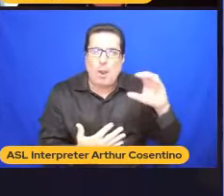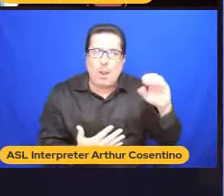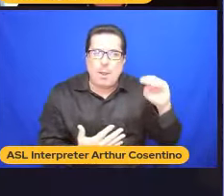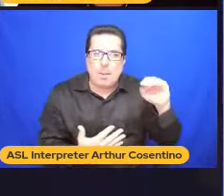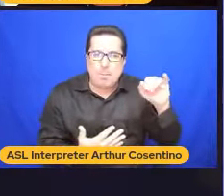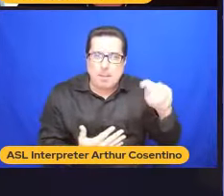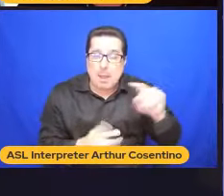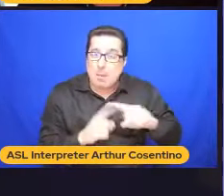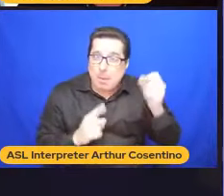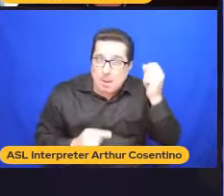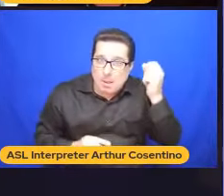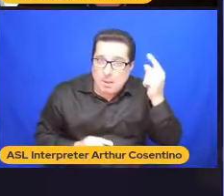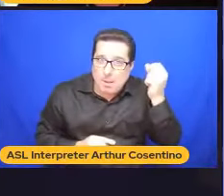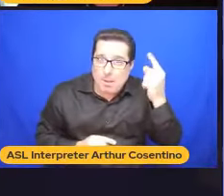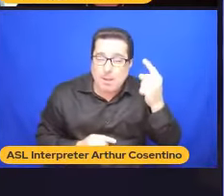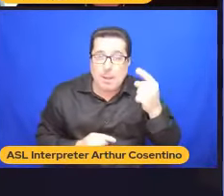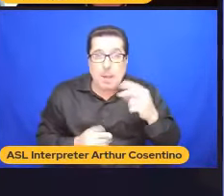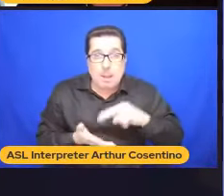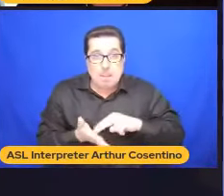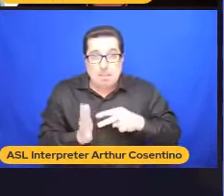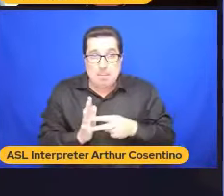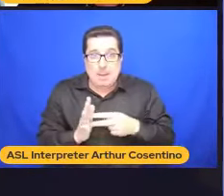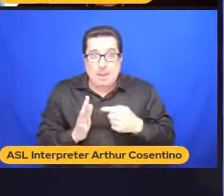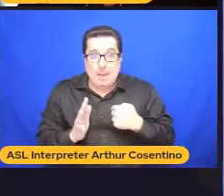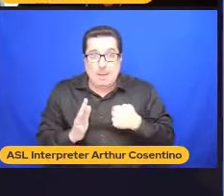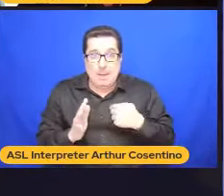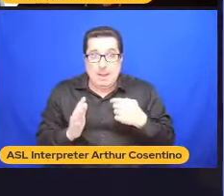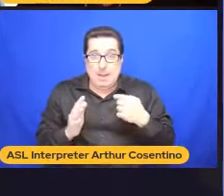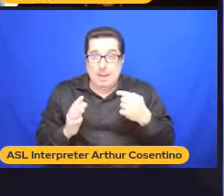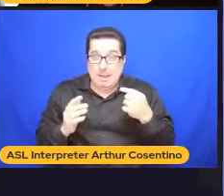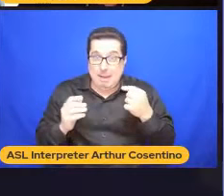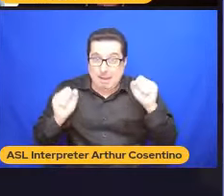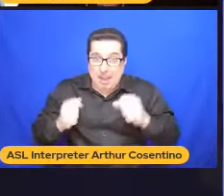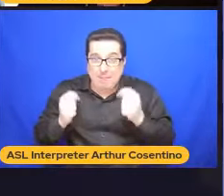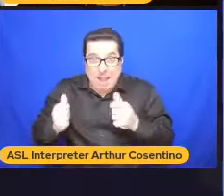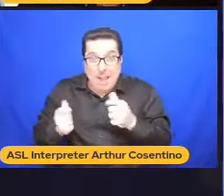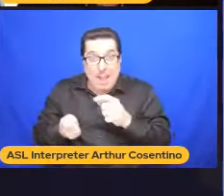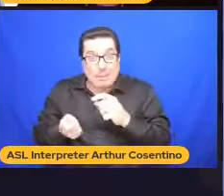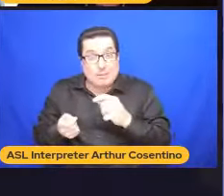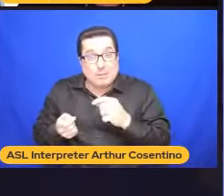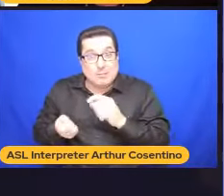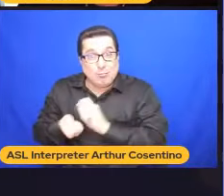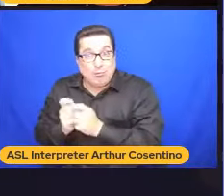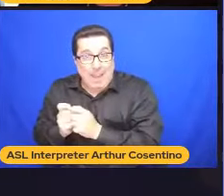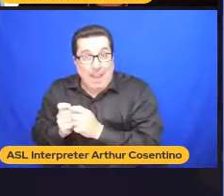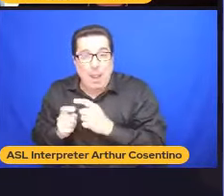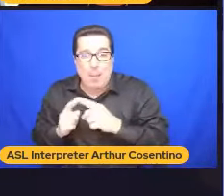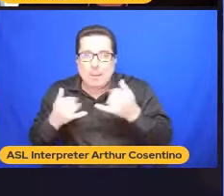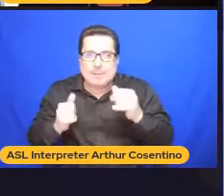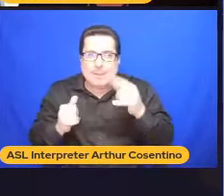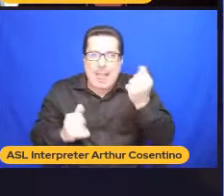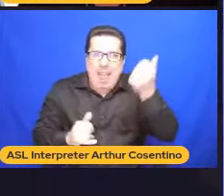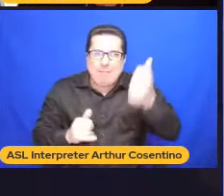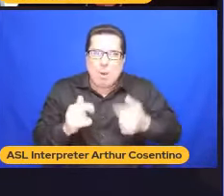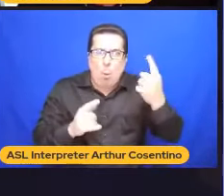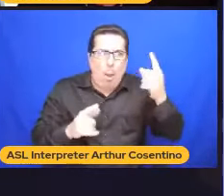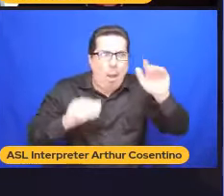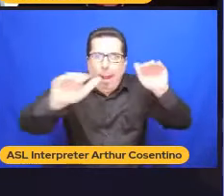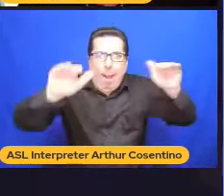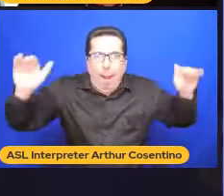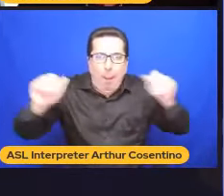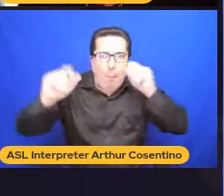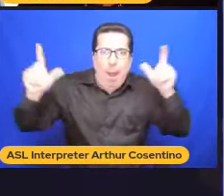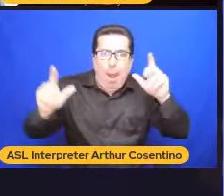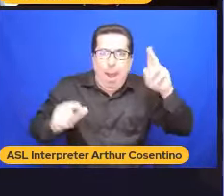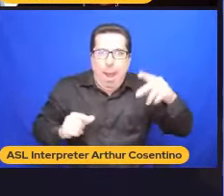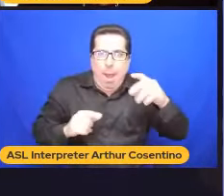can do it quickly. And so we still have everybody woken up and everybody pinged to try and figure out what's going on